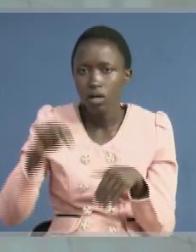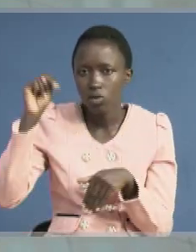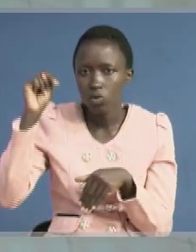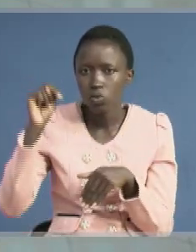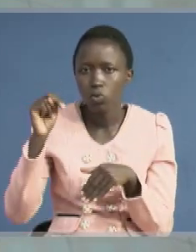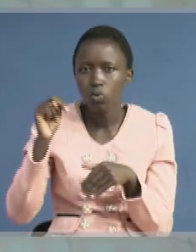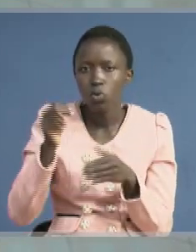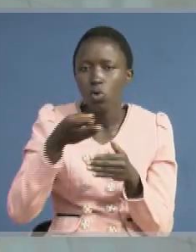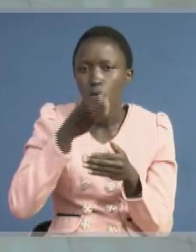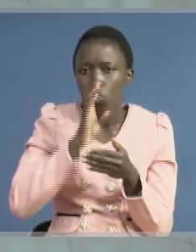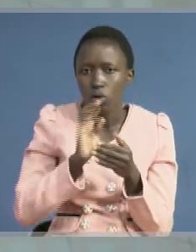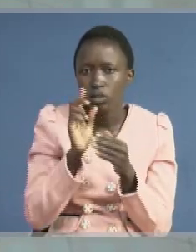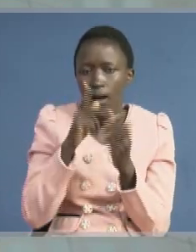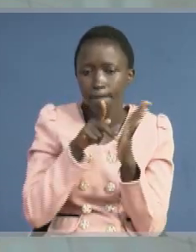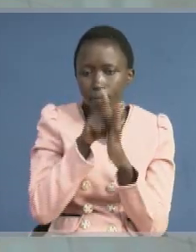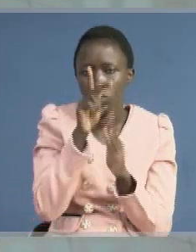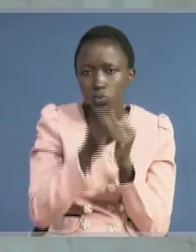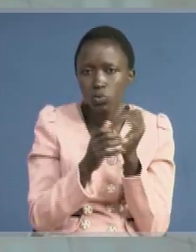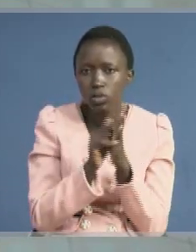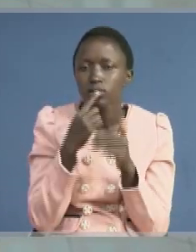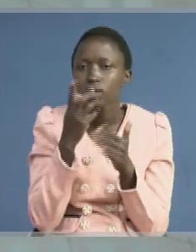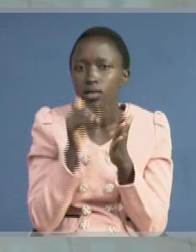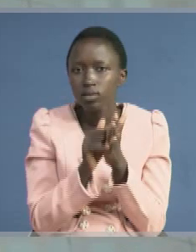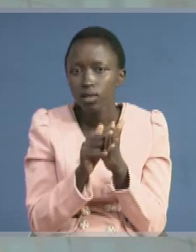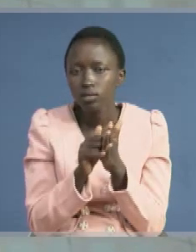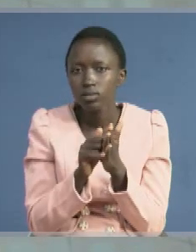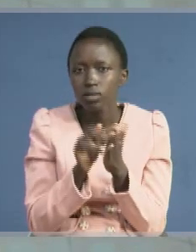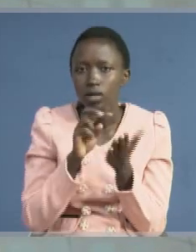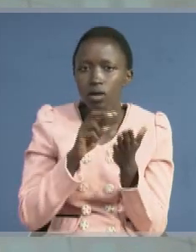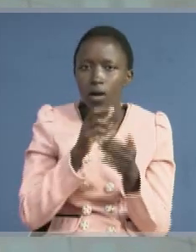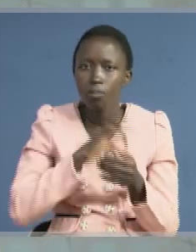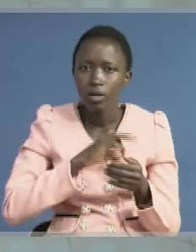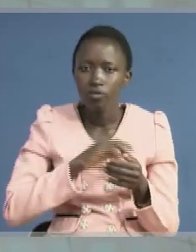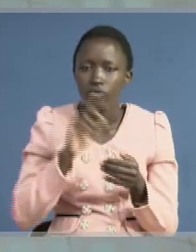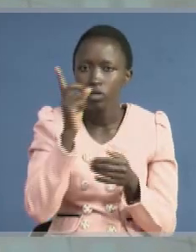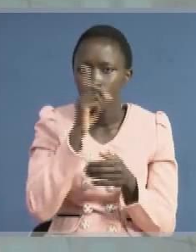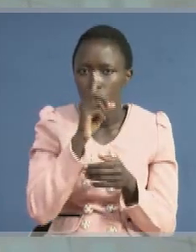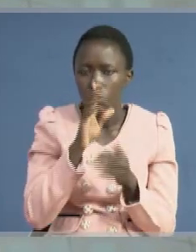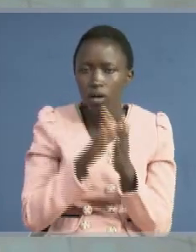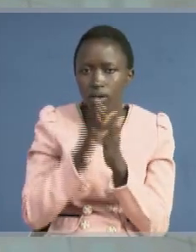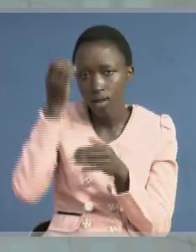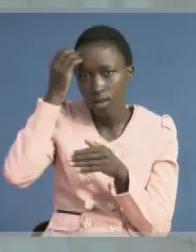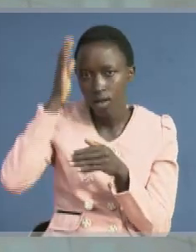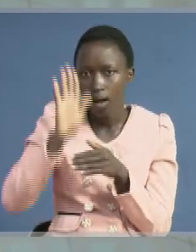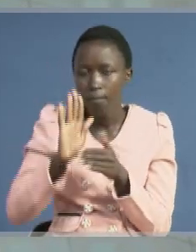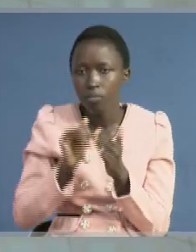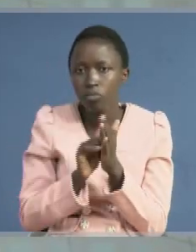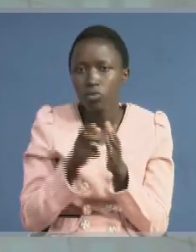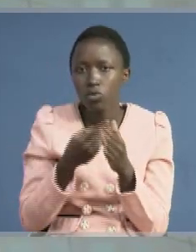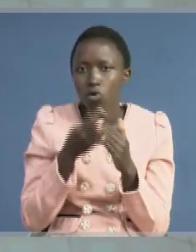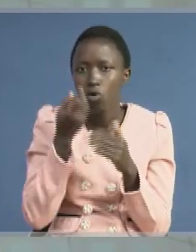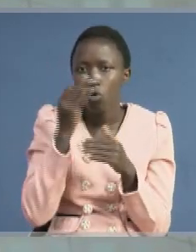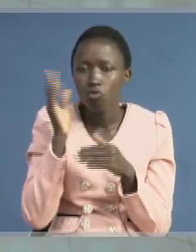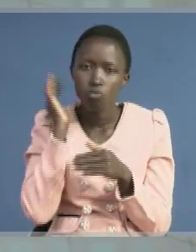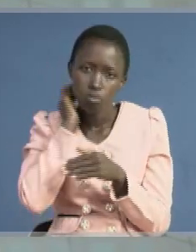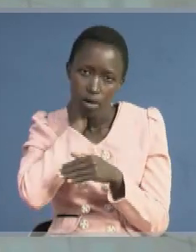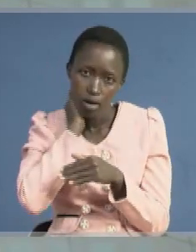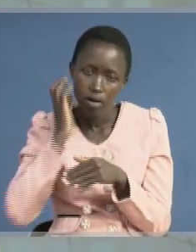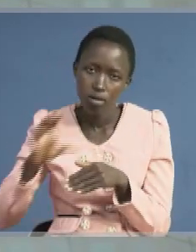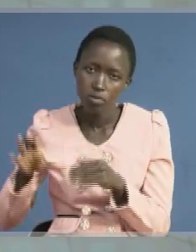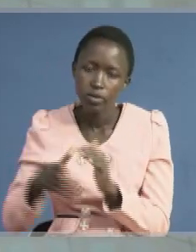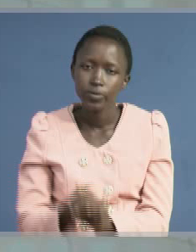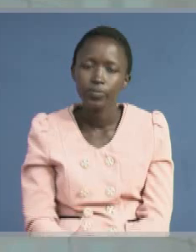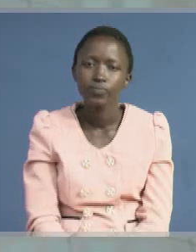water collect eternal project by alleging that it is meant to benefit Nairobi and kambou to the detriment of moranga